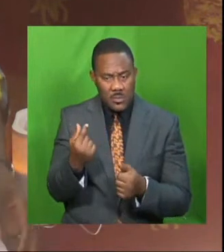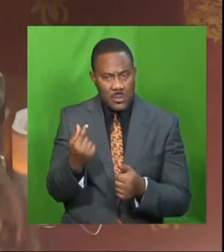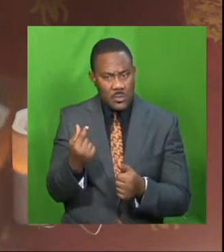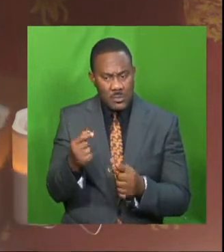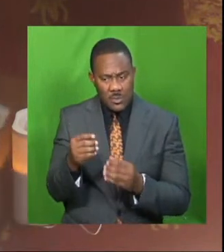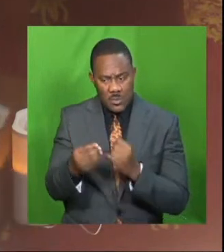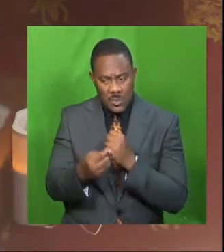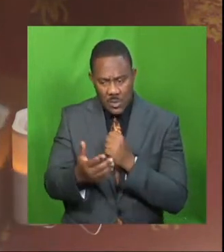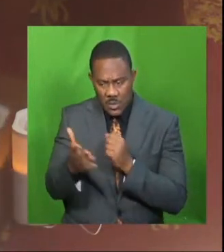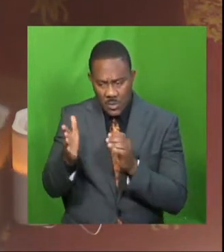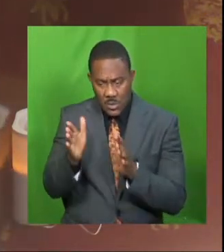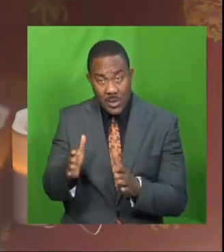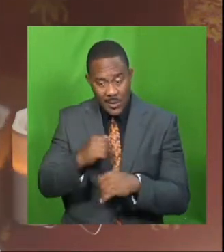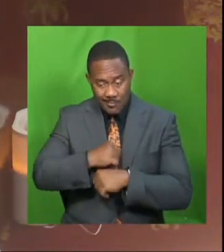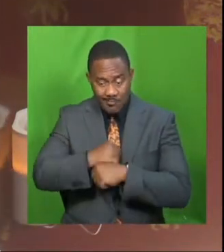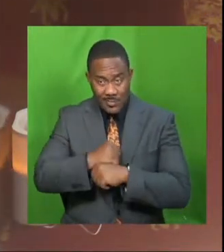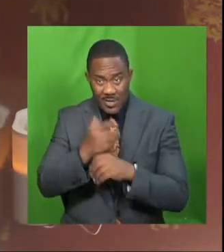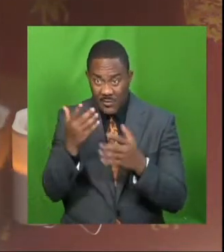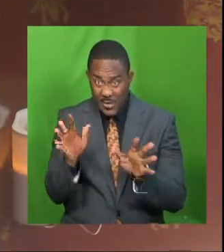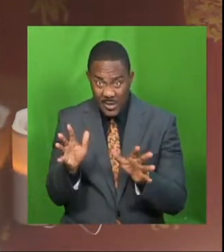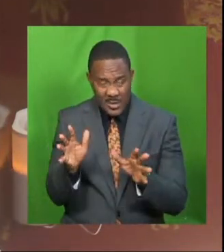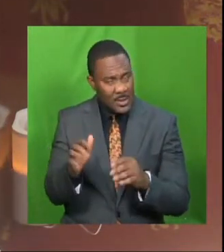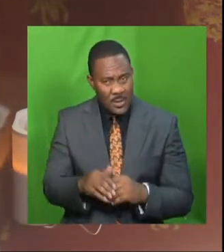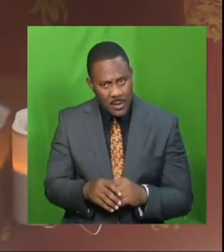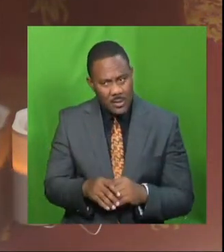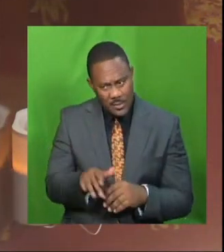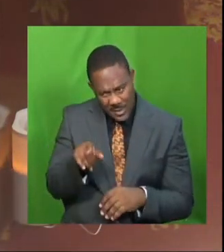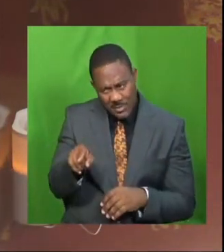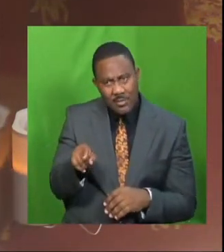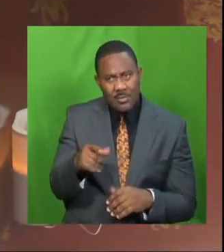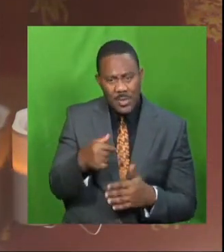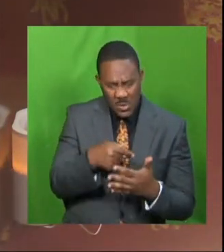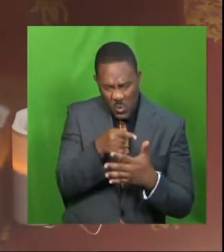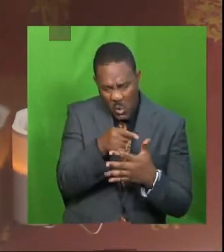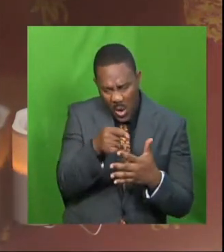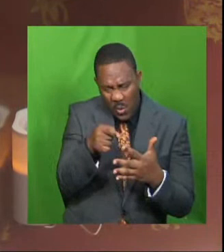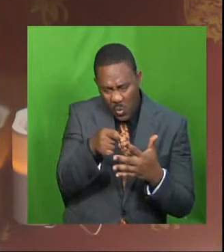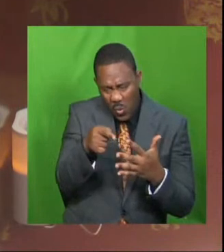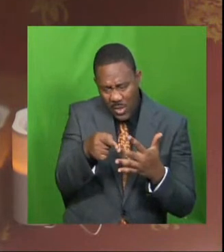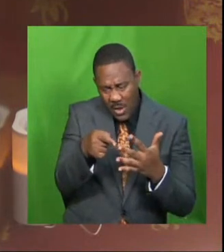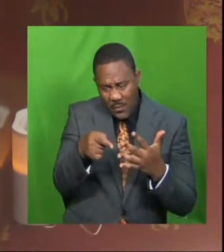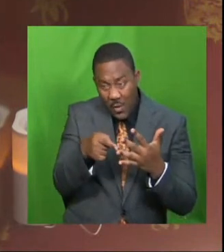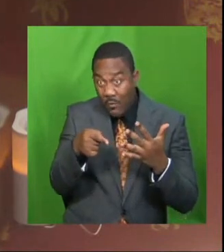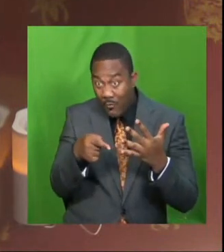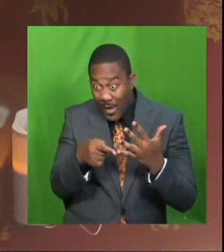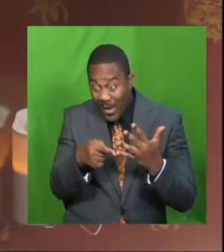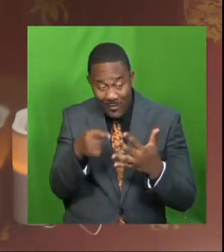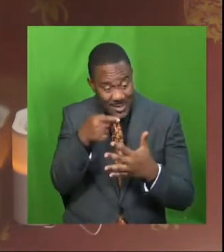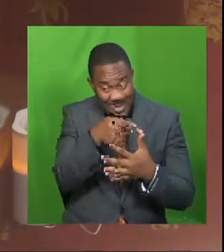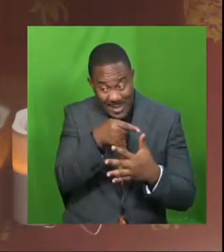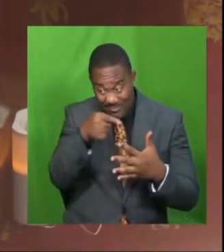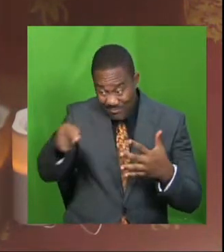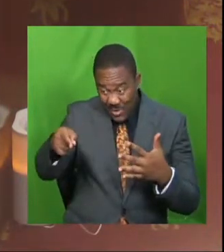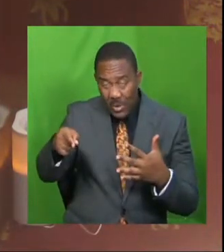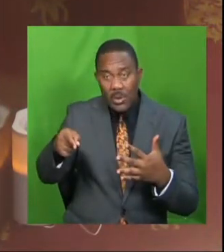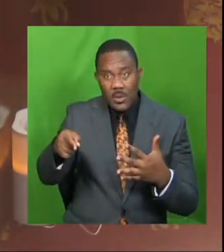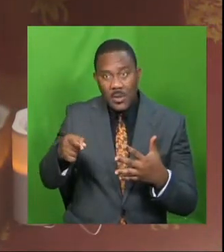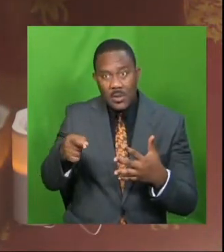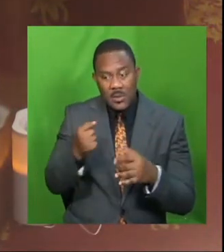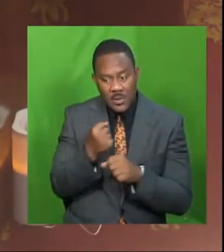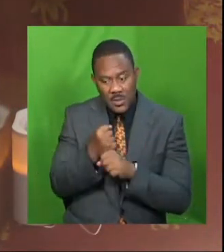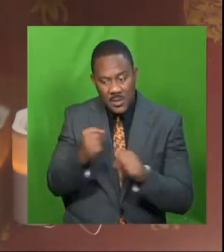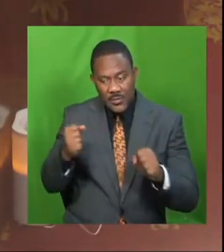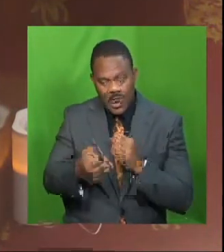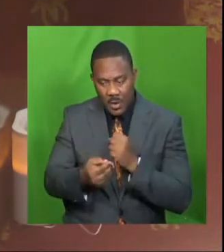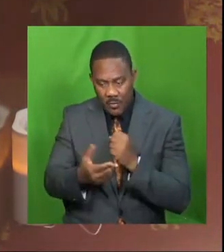Indeed, the security of journalists is one of 5 parameters that they measure. They measure